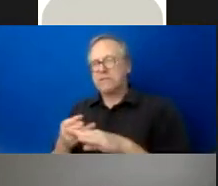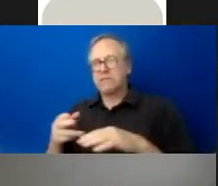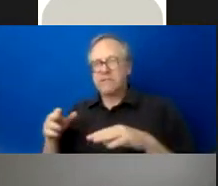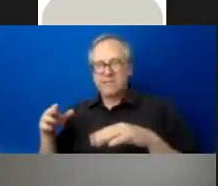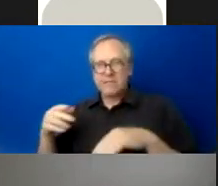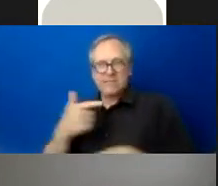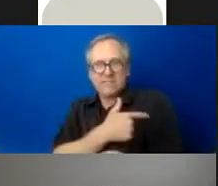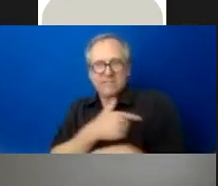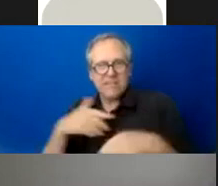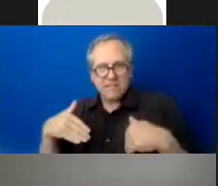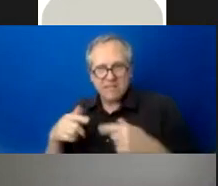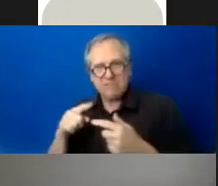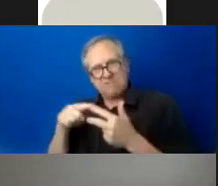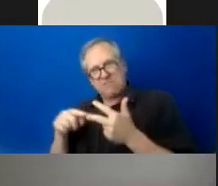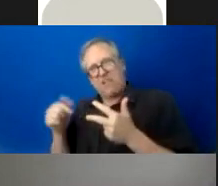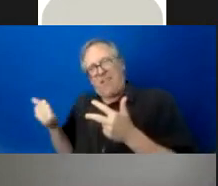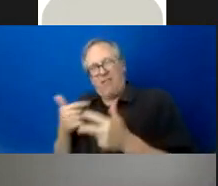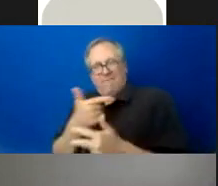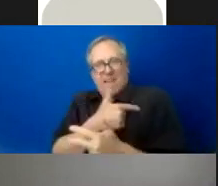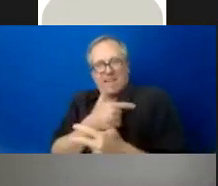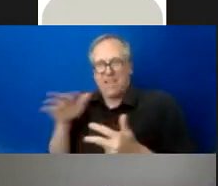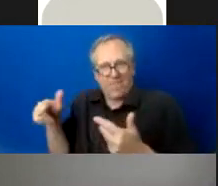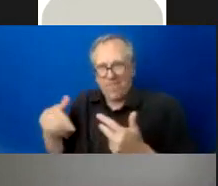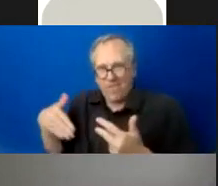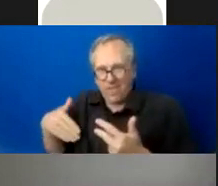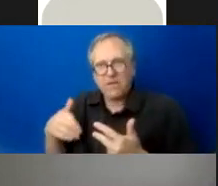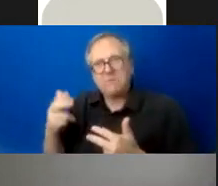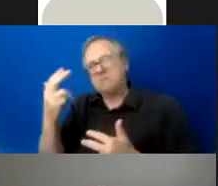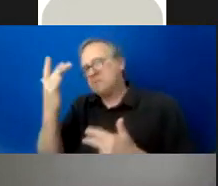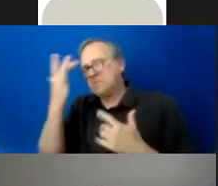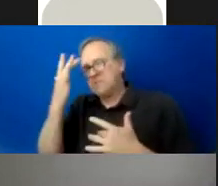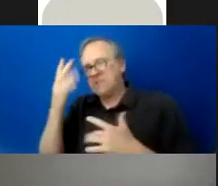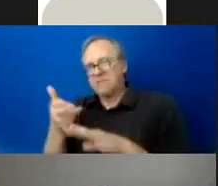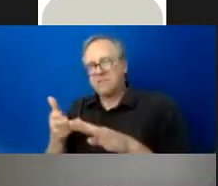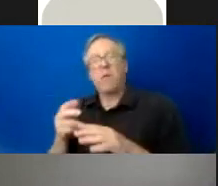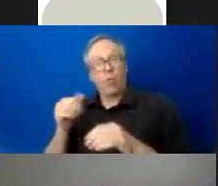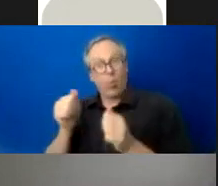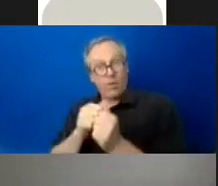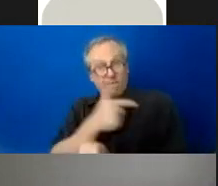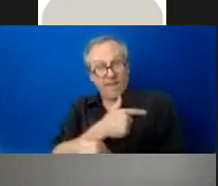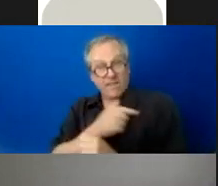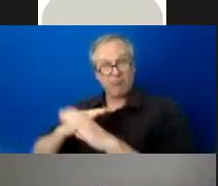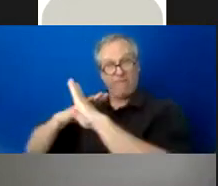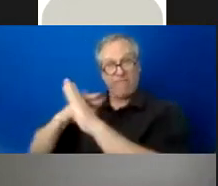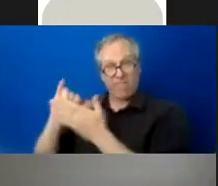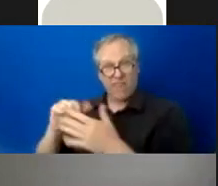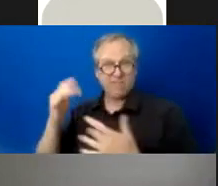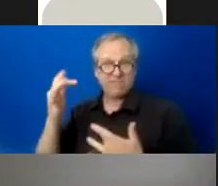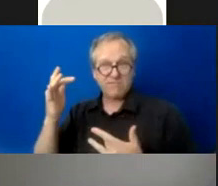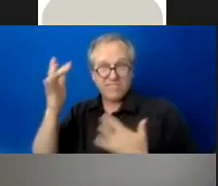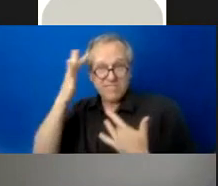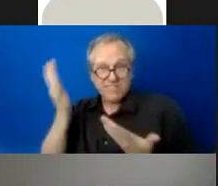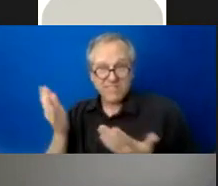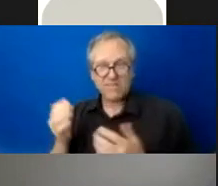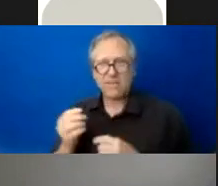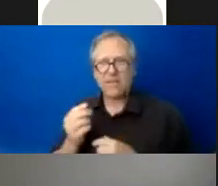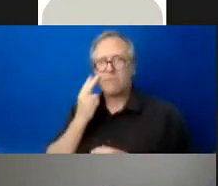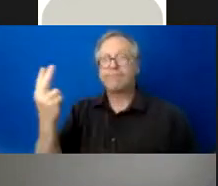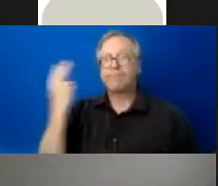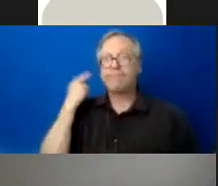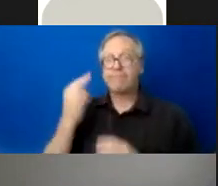vaccinated against a vaccine preventable infection. And when I think back to last